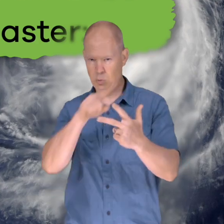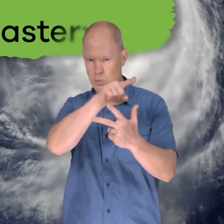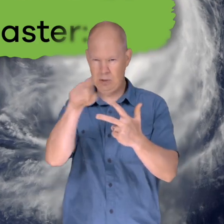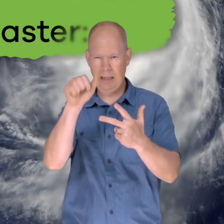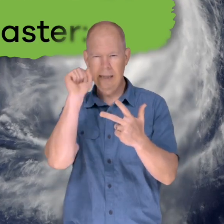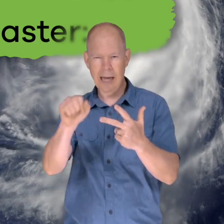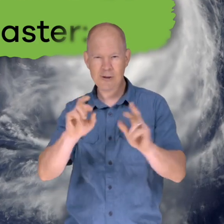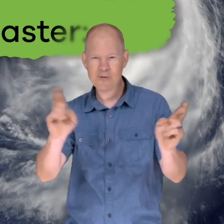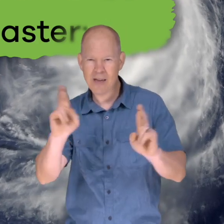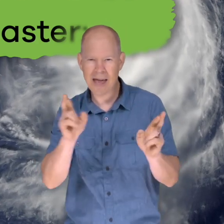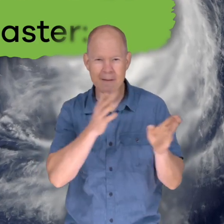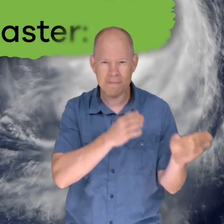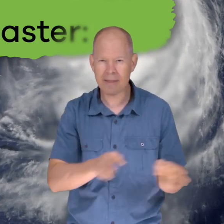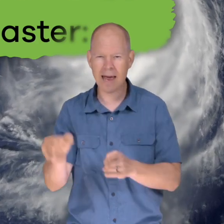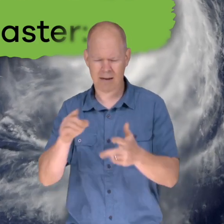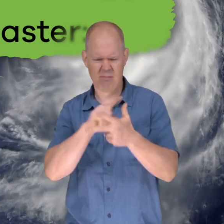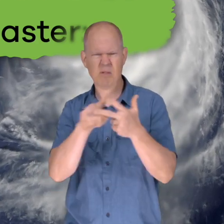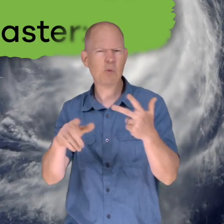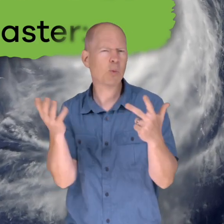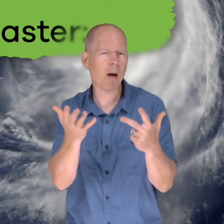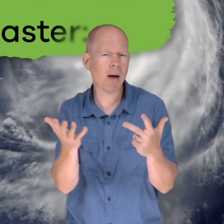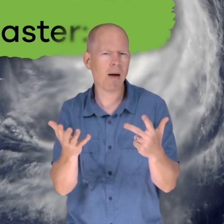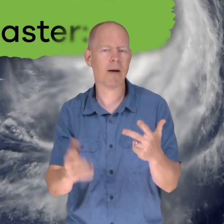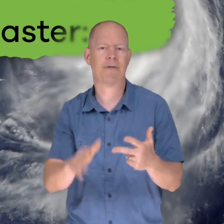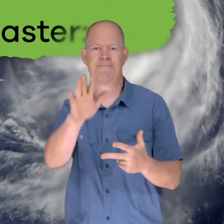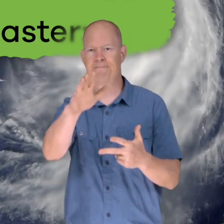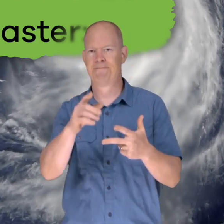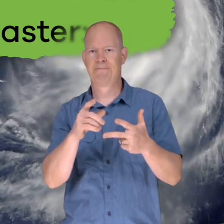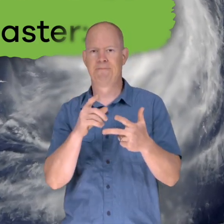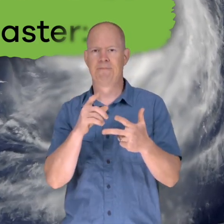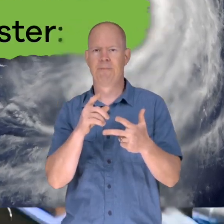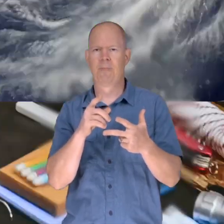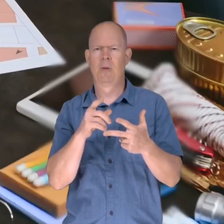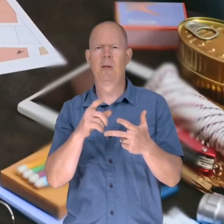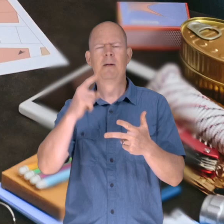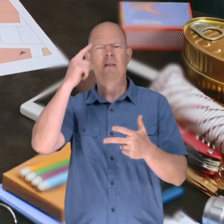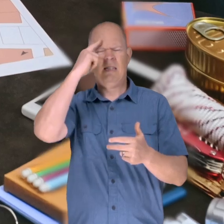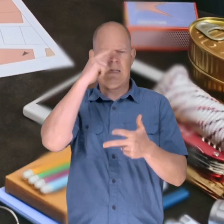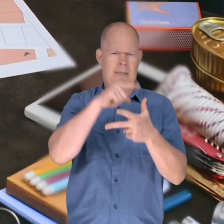things that you can do to be ready for a natural disaster are as follows.